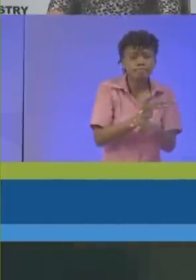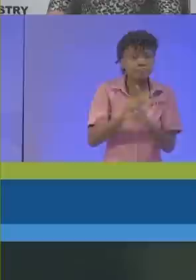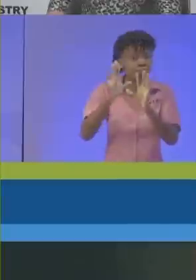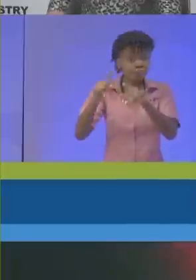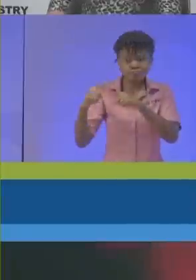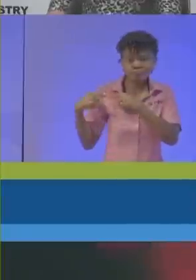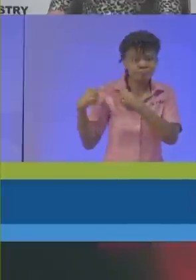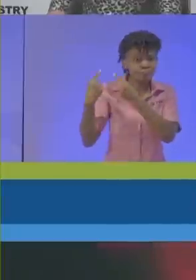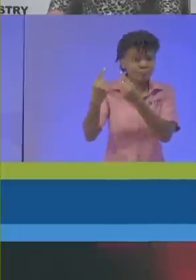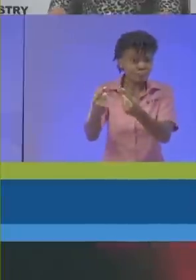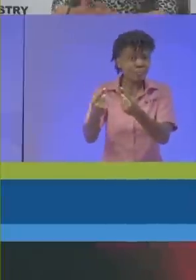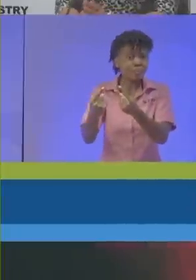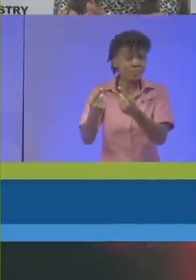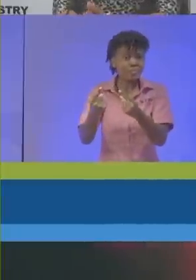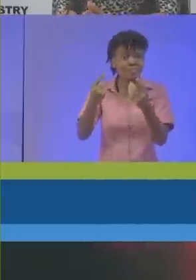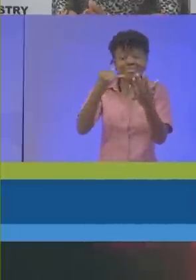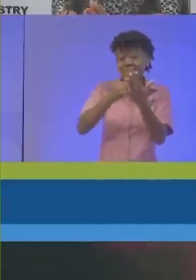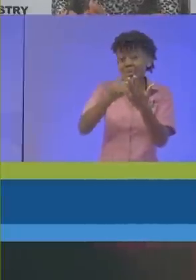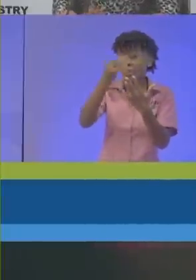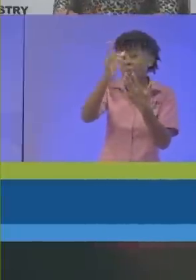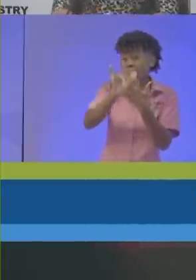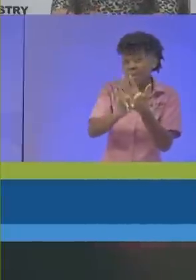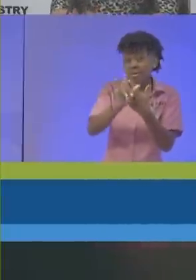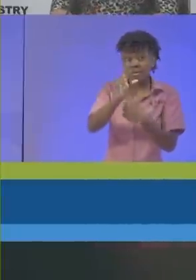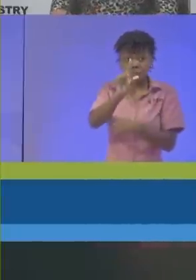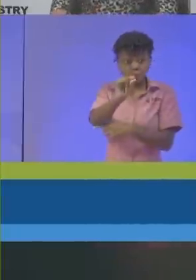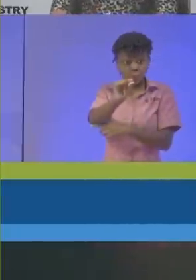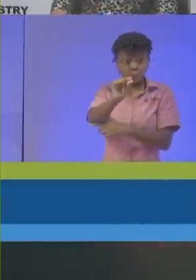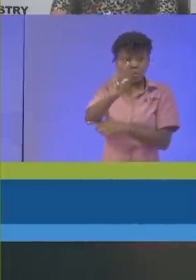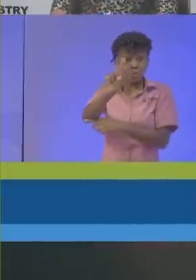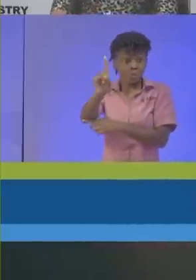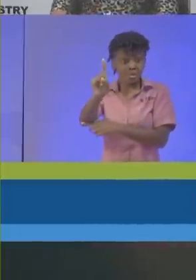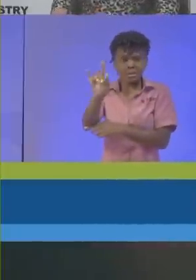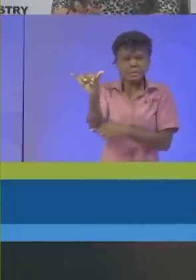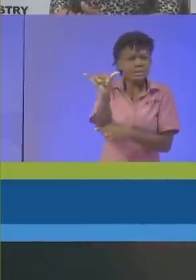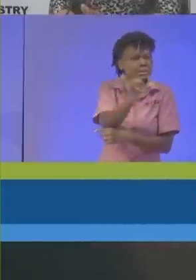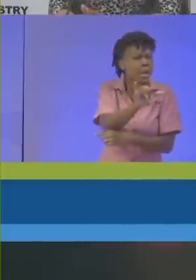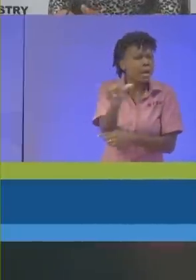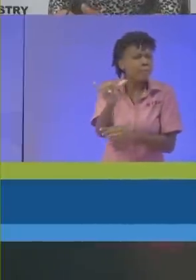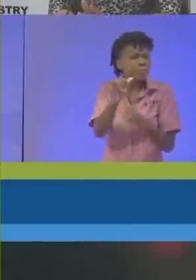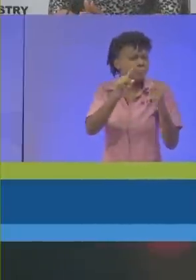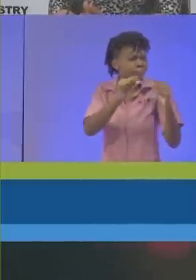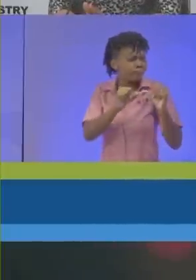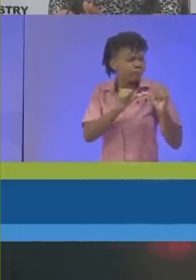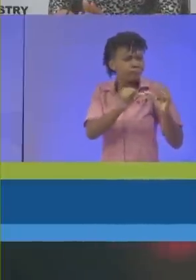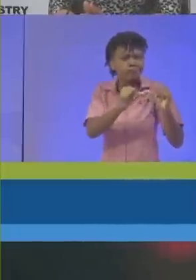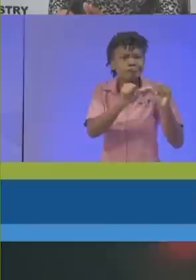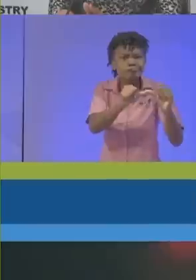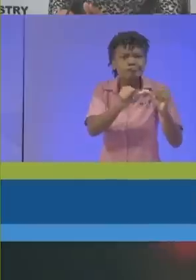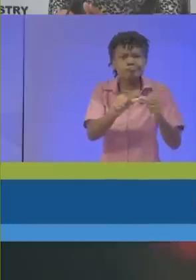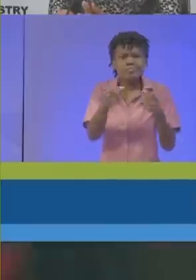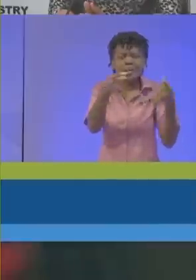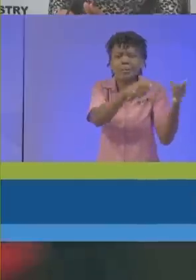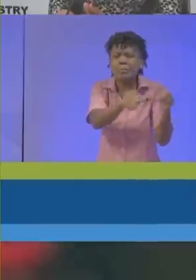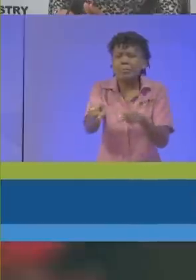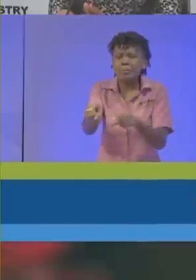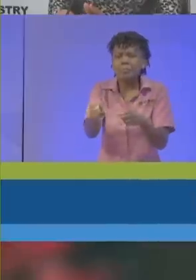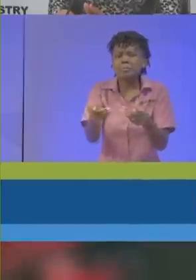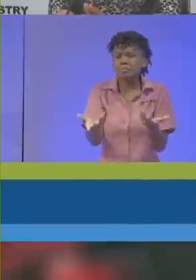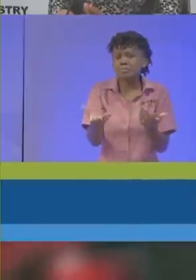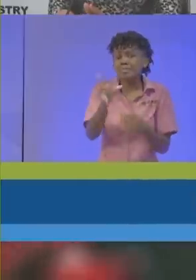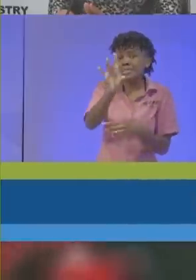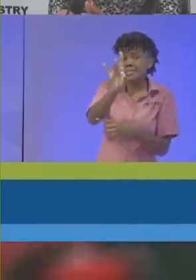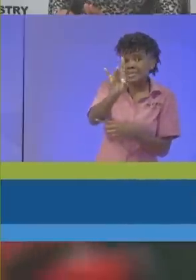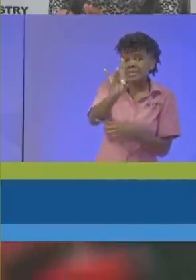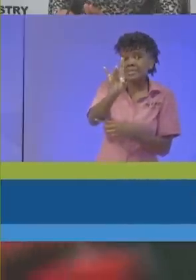of 2021. So at present, approximately 84% of all persons hospitalized in